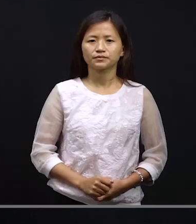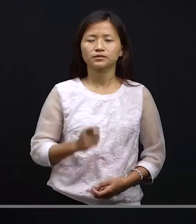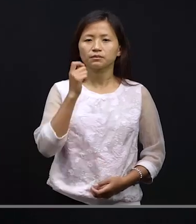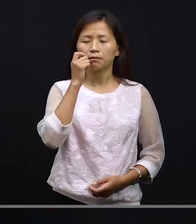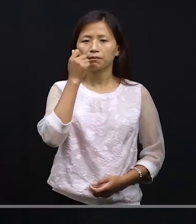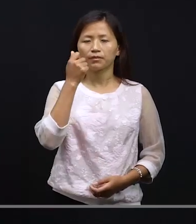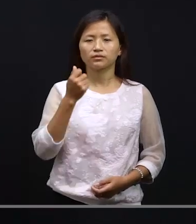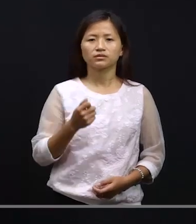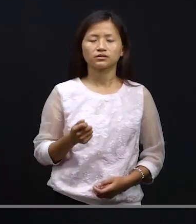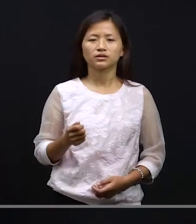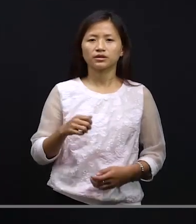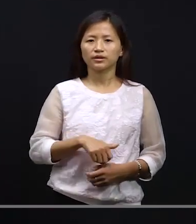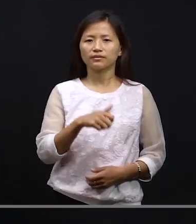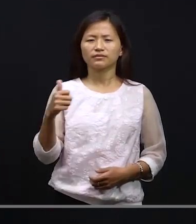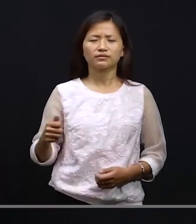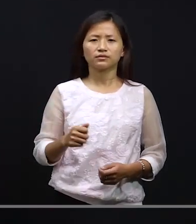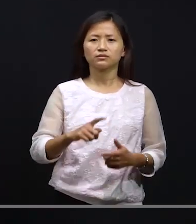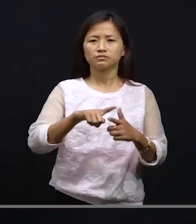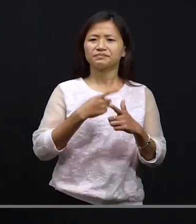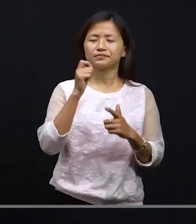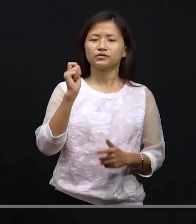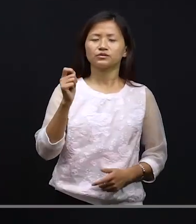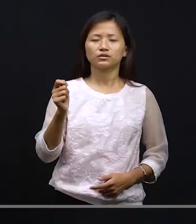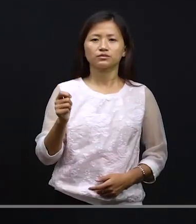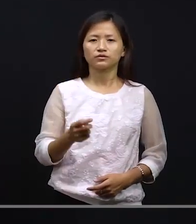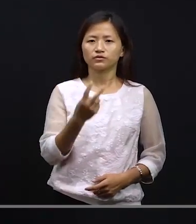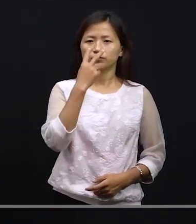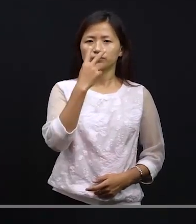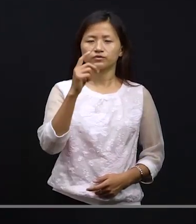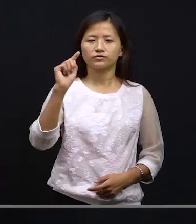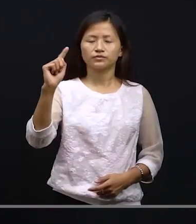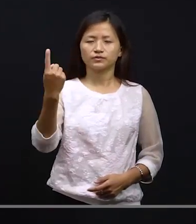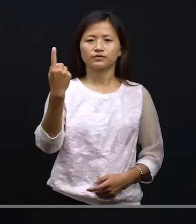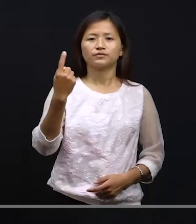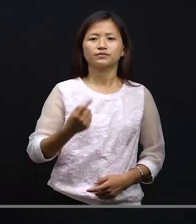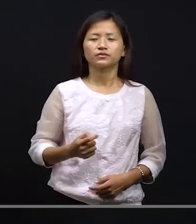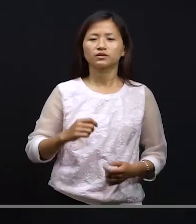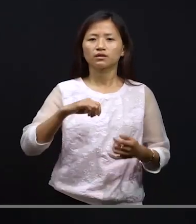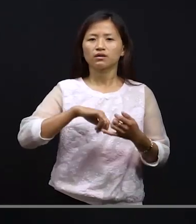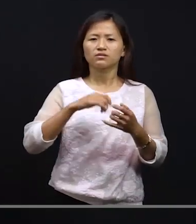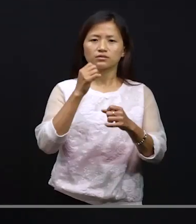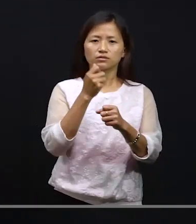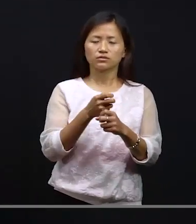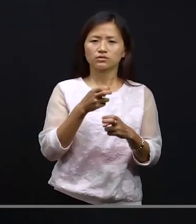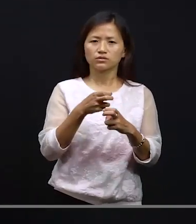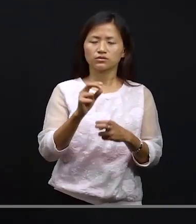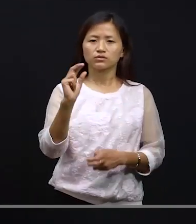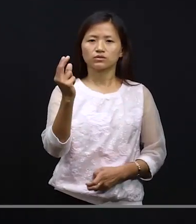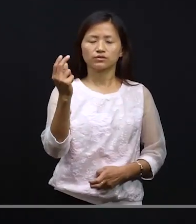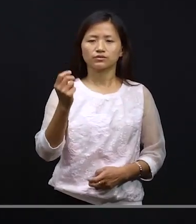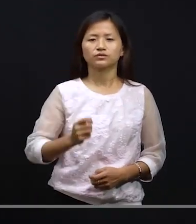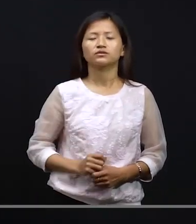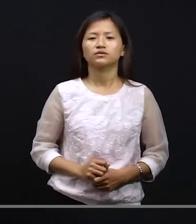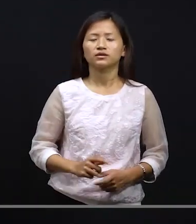man did not have any job, in the first line you will see the stone path. That also signifies